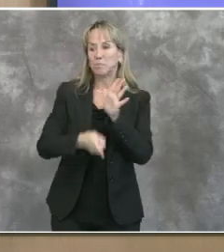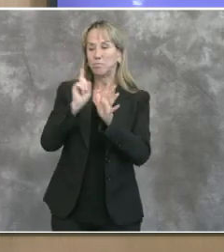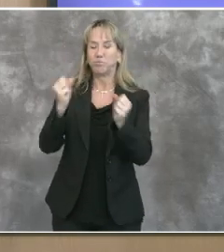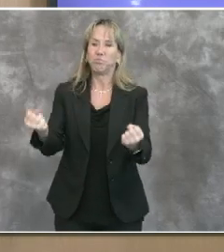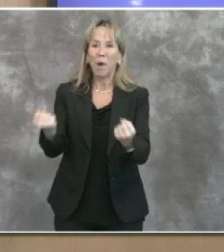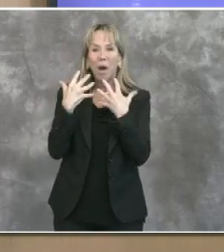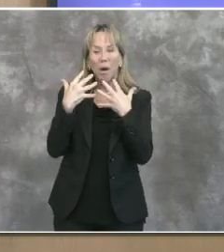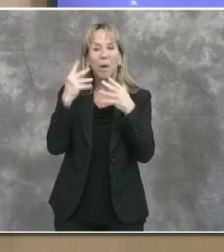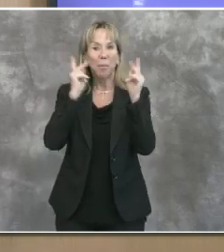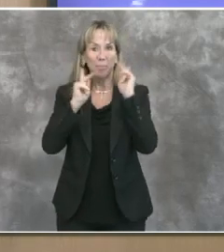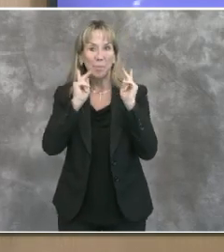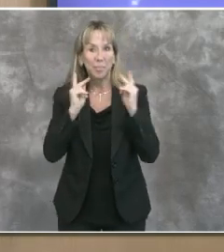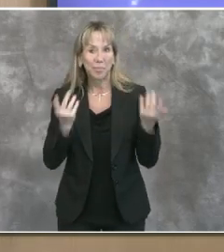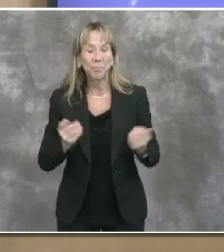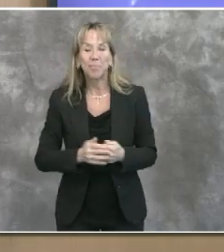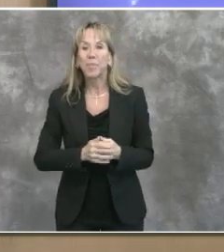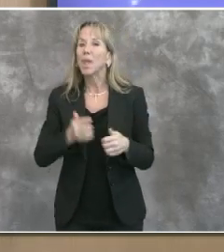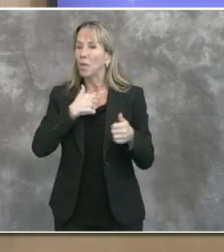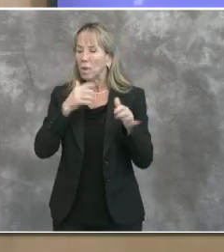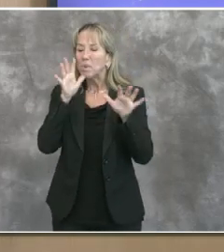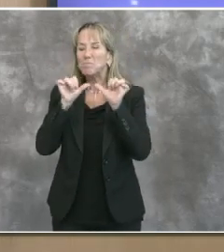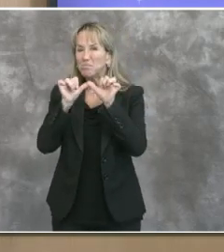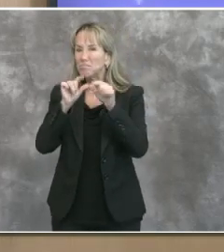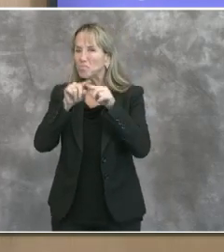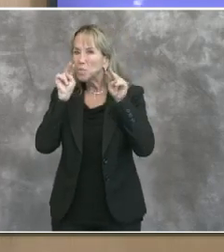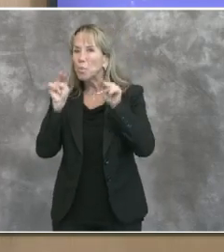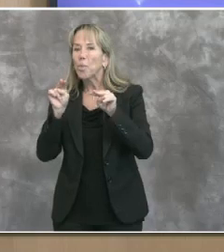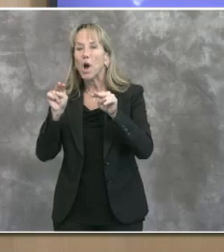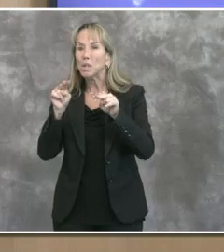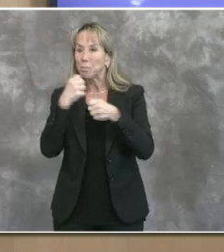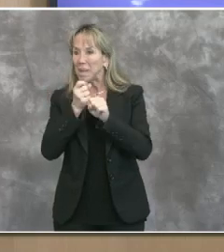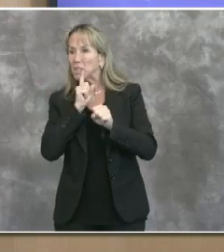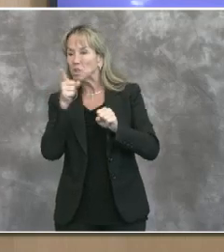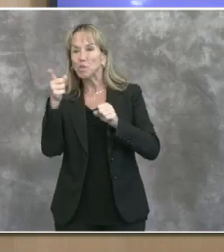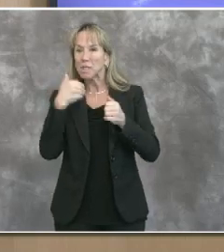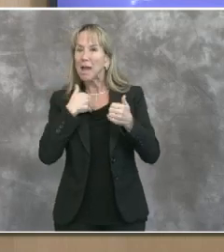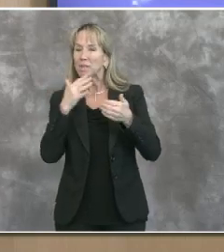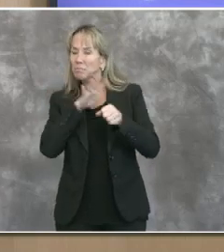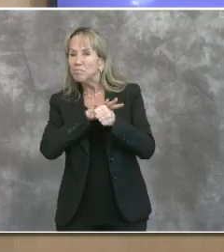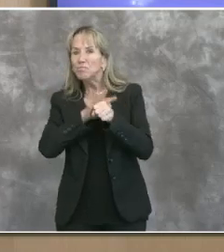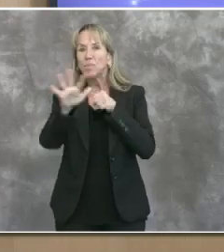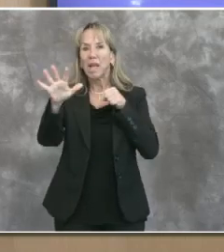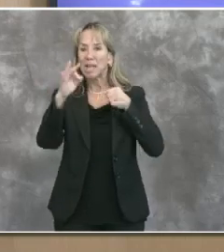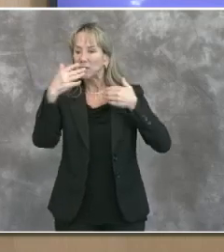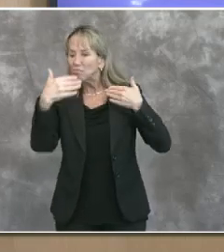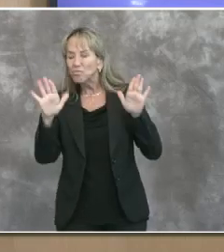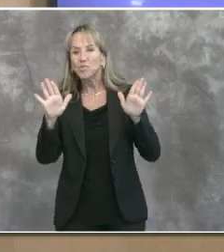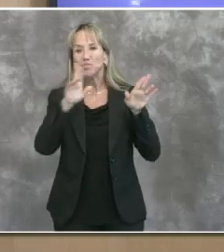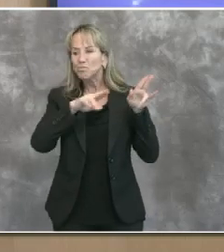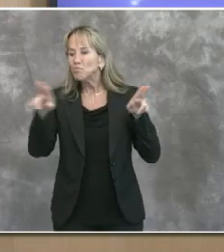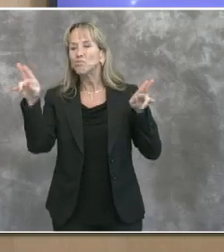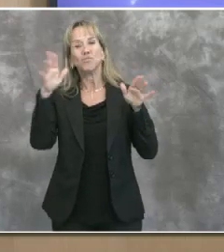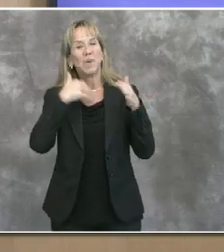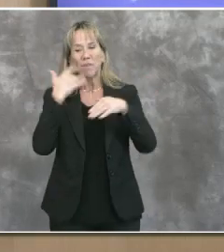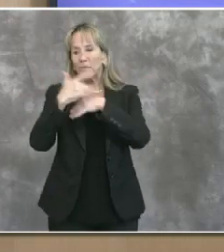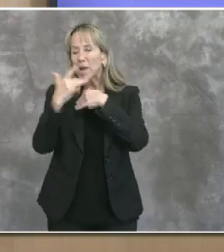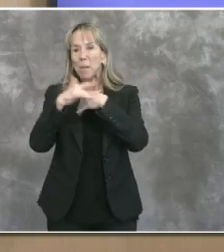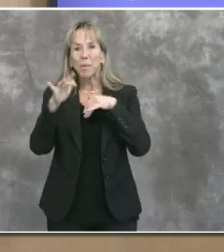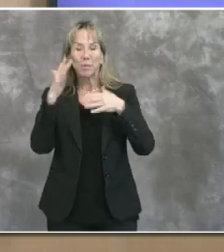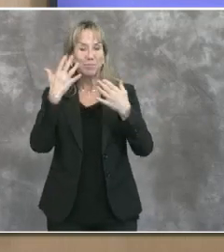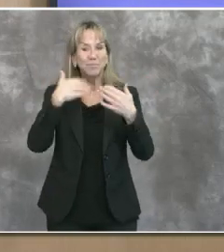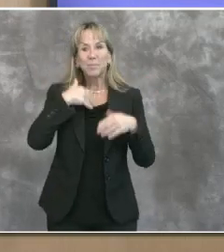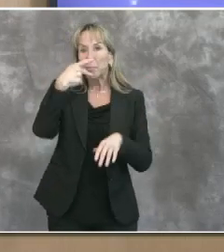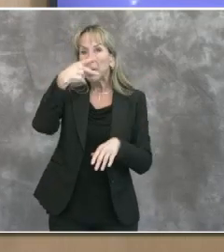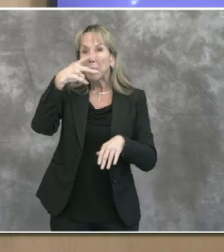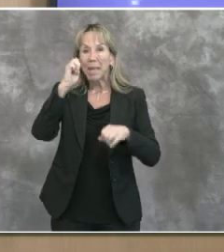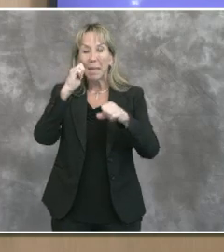by coronavirus. And we will continue to monitor that capacity, to increase that capacity, to have the available personal